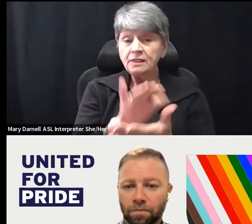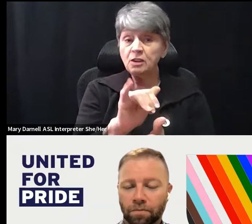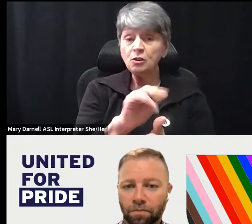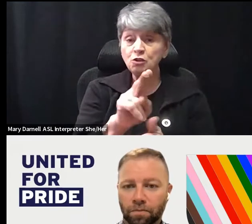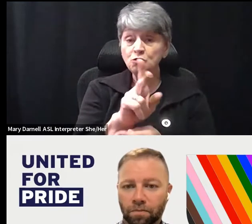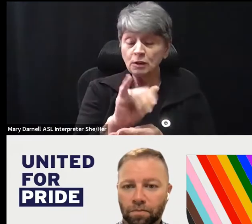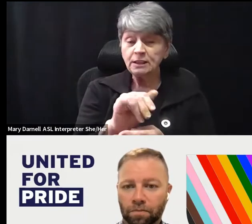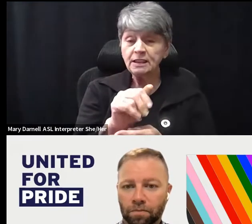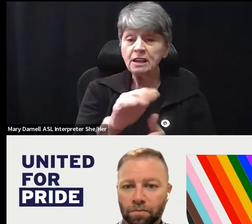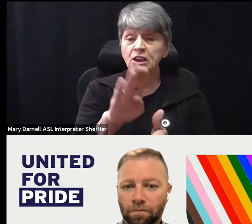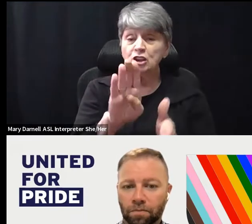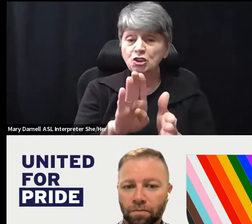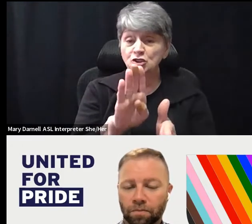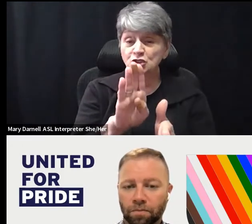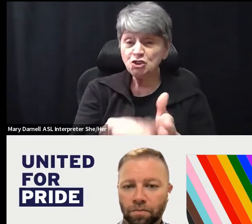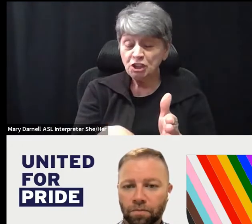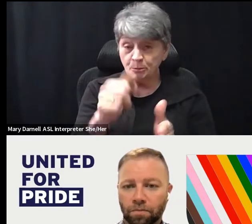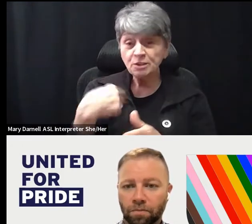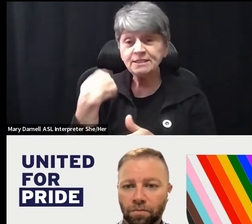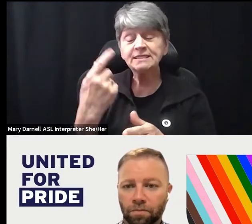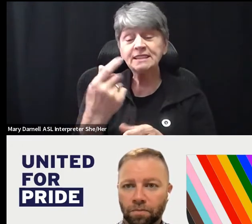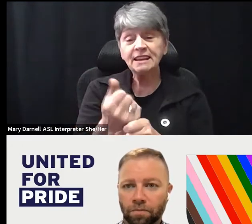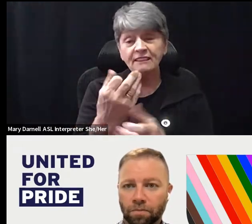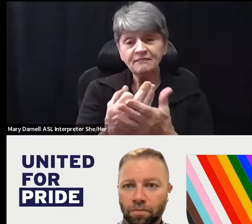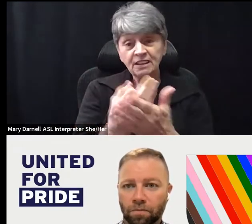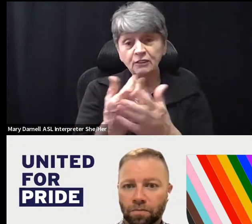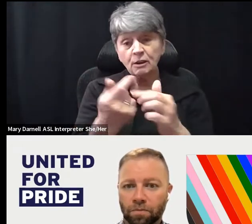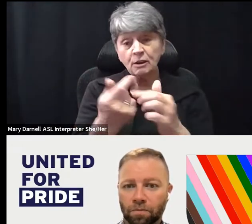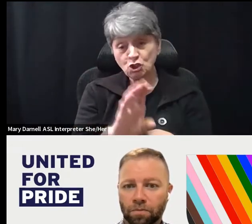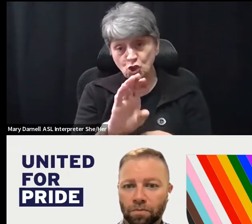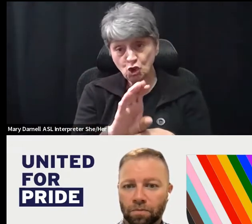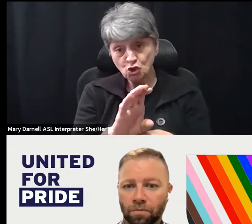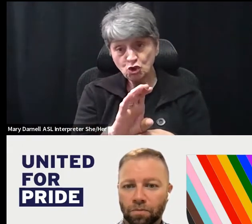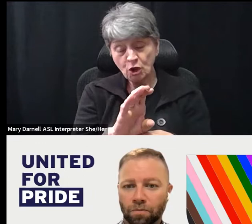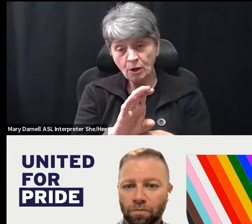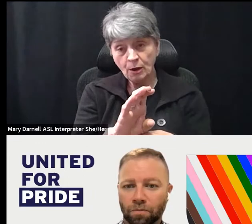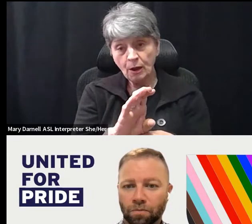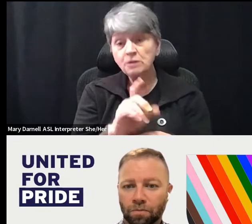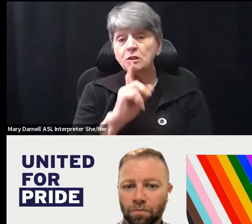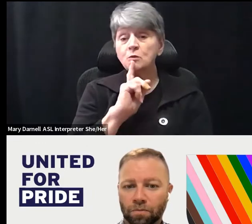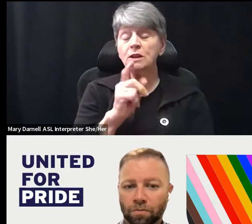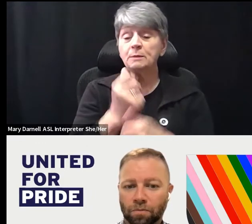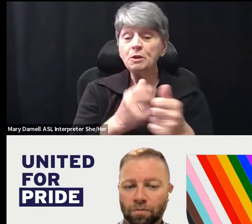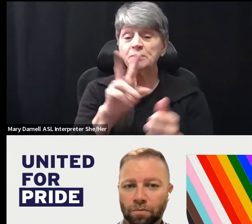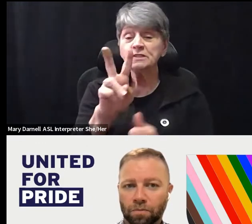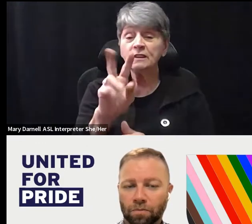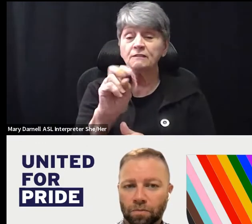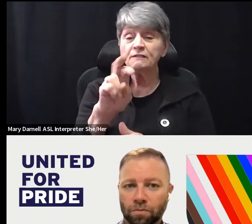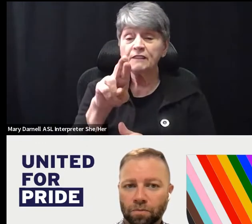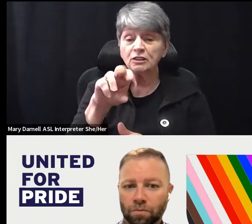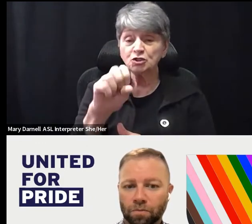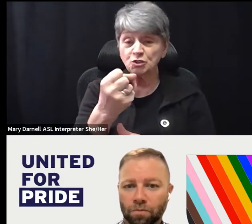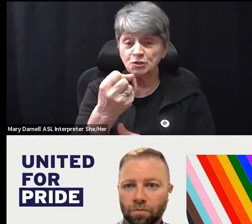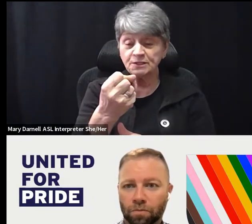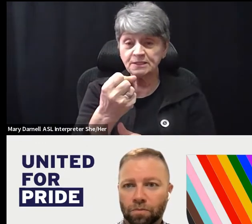counterparts, because they're subsidized by the church. And so really most voucher programs can't work without religious